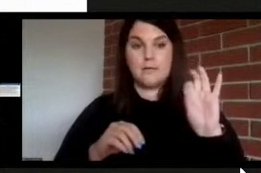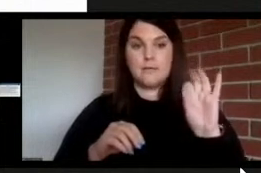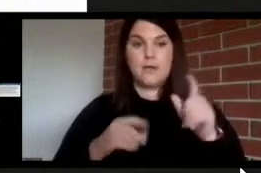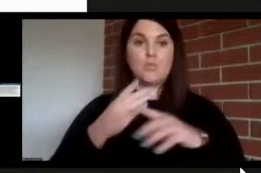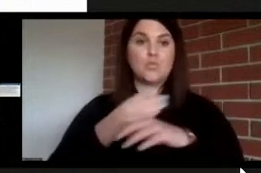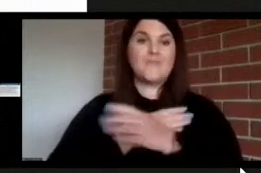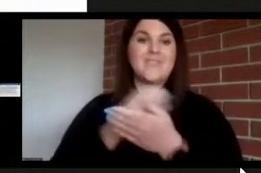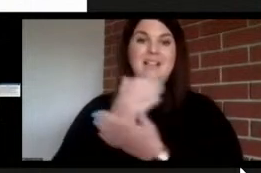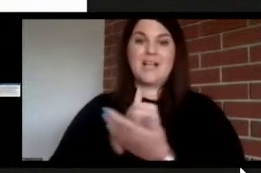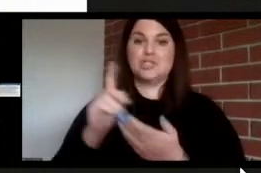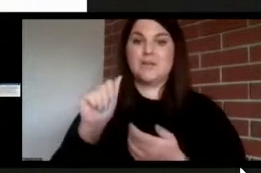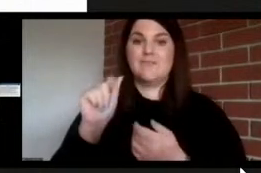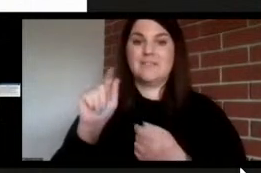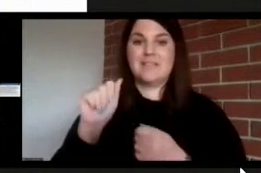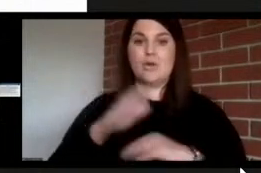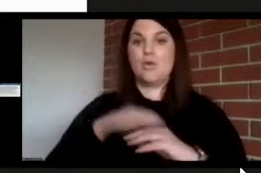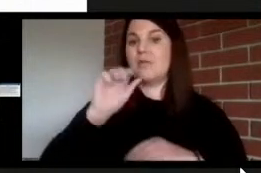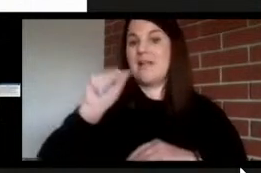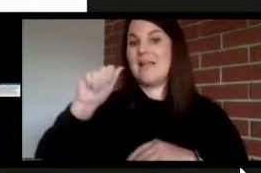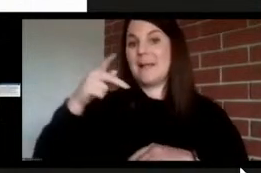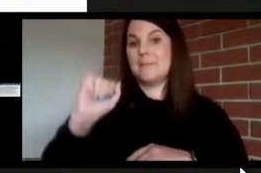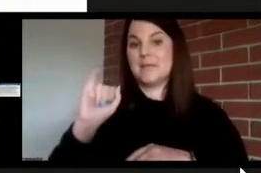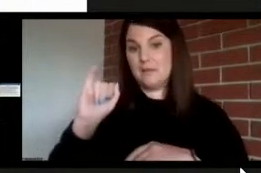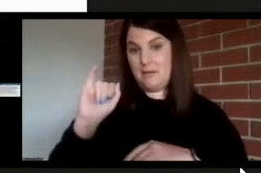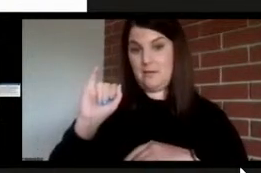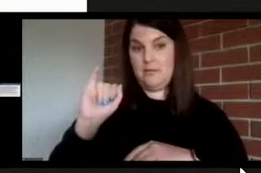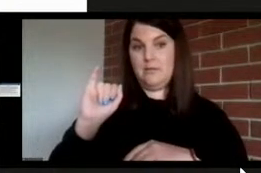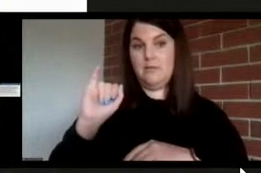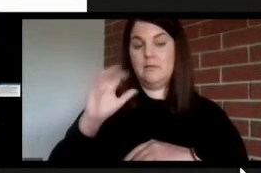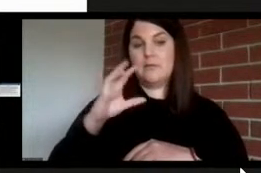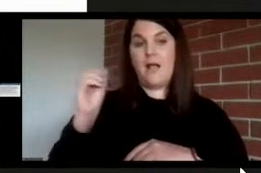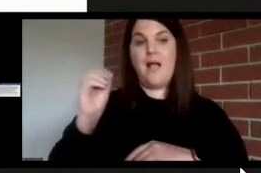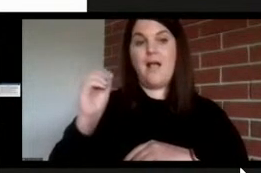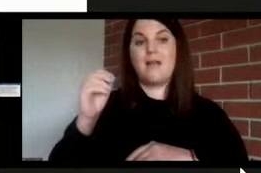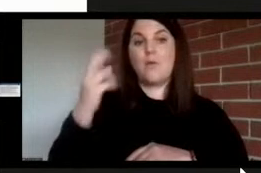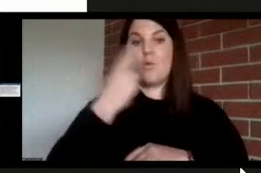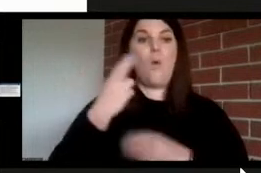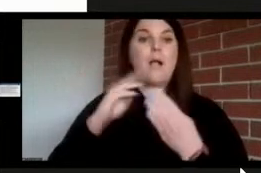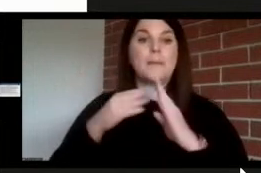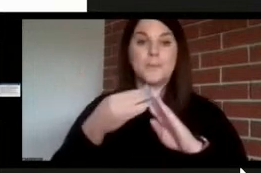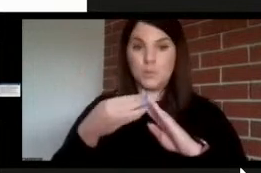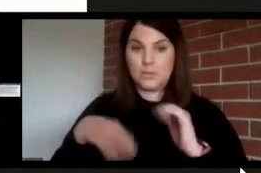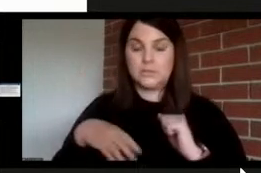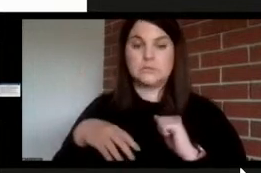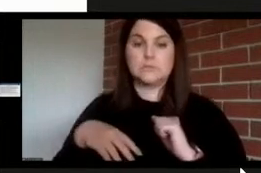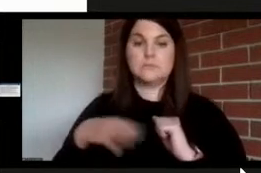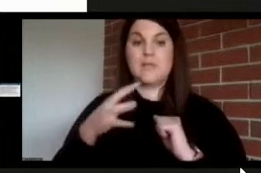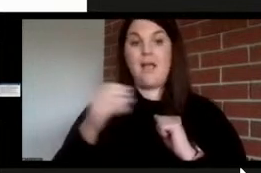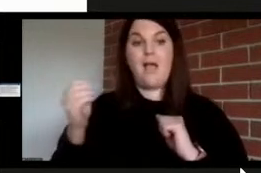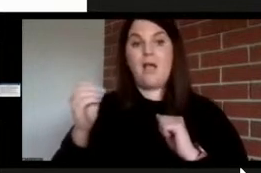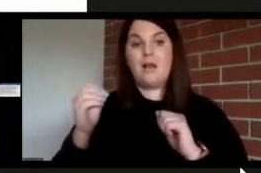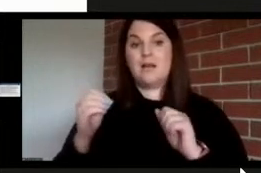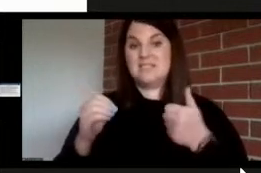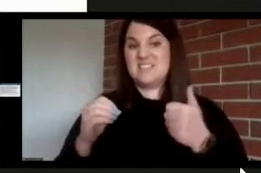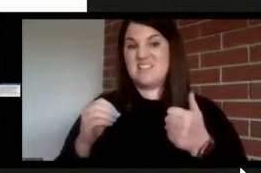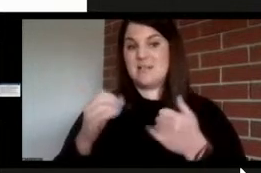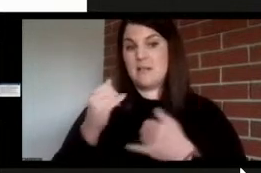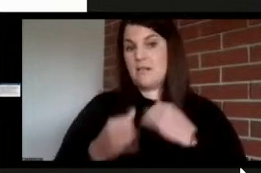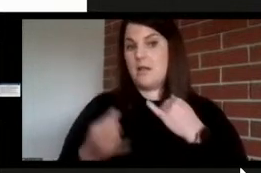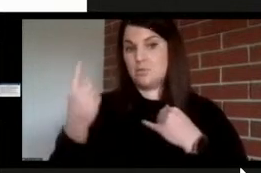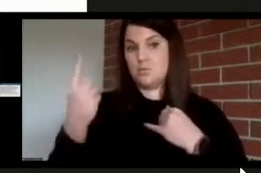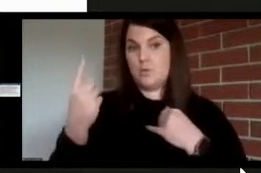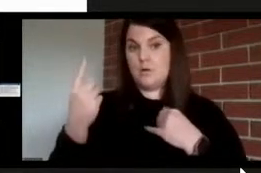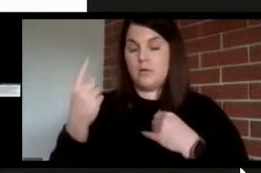on the mental health of Asian American and Pacific Islander and Native Hawaiian communities. And then finally, our last recommendation for